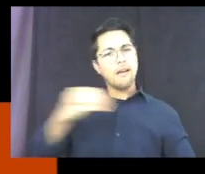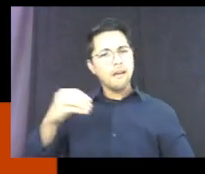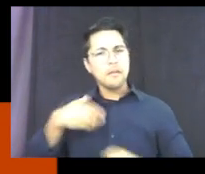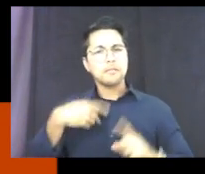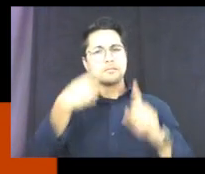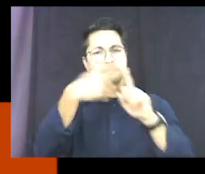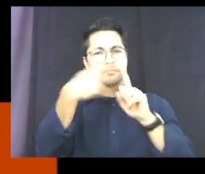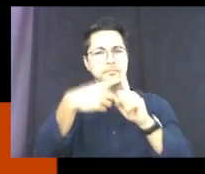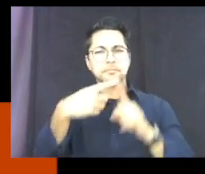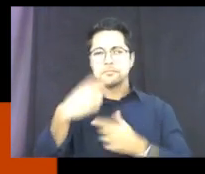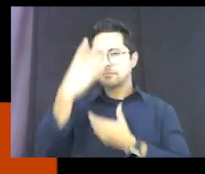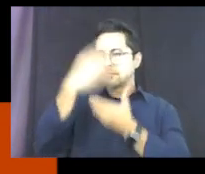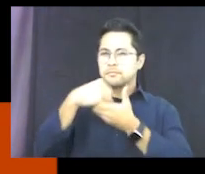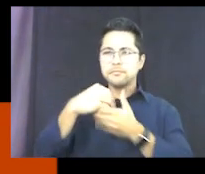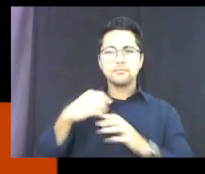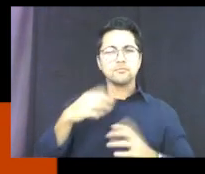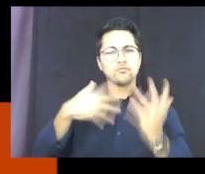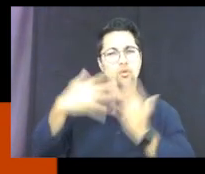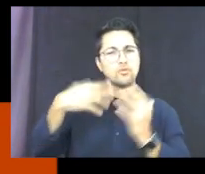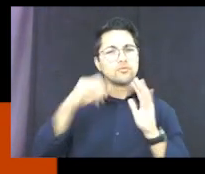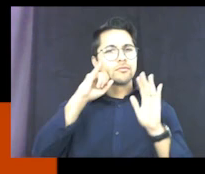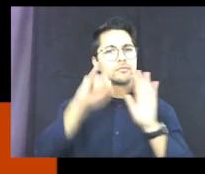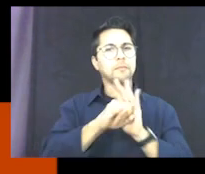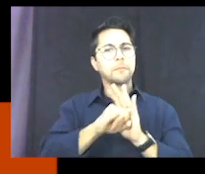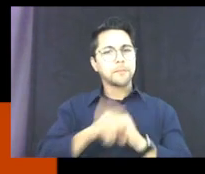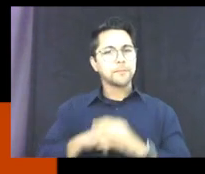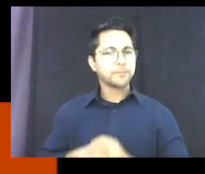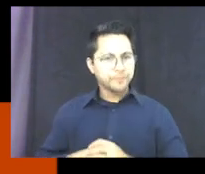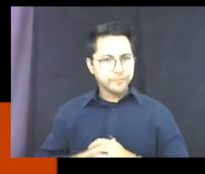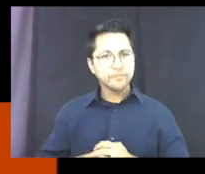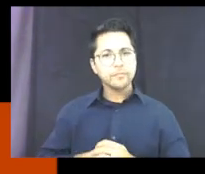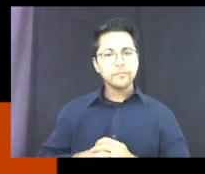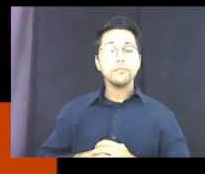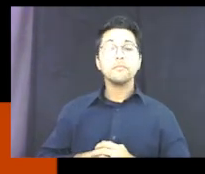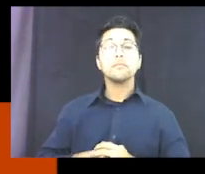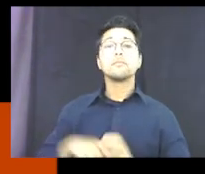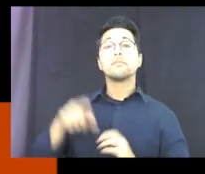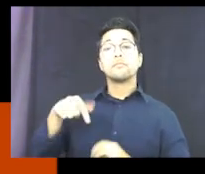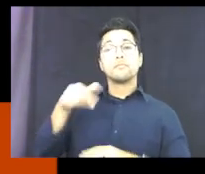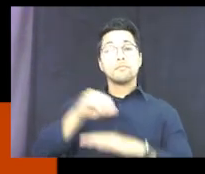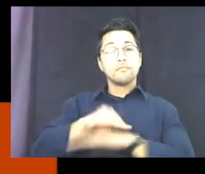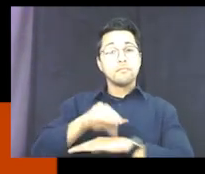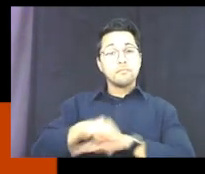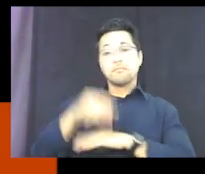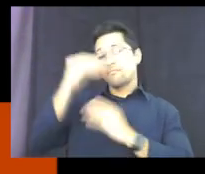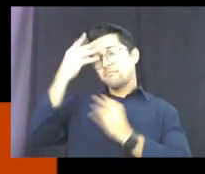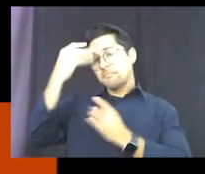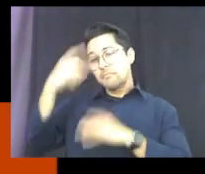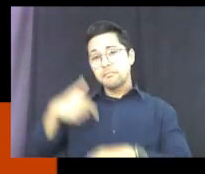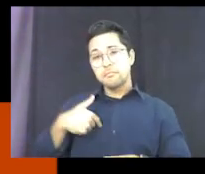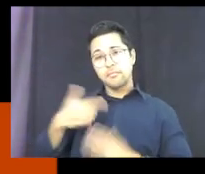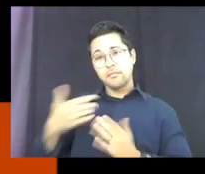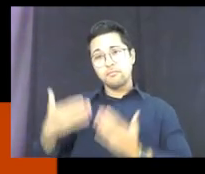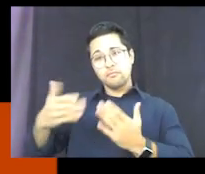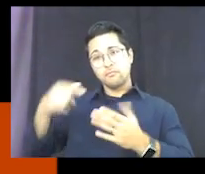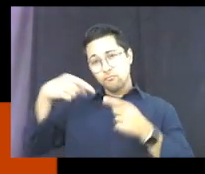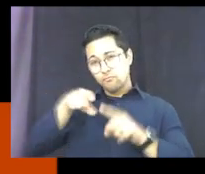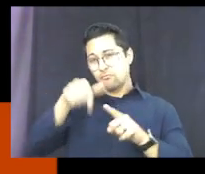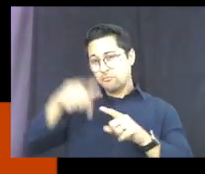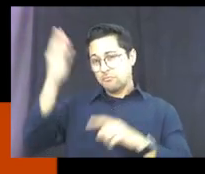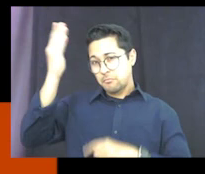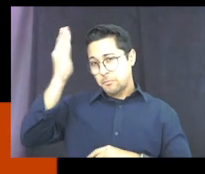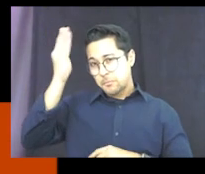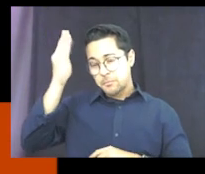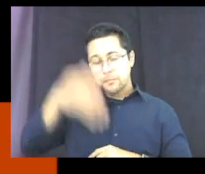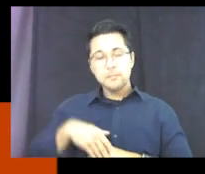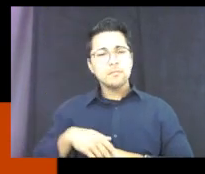autistic social identity. The advice and information offered within this presentation